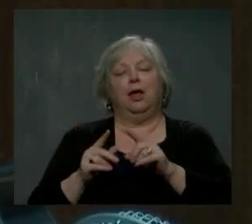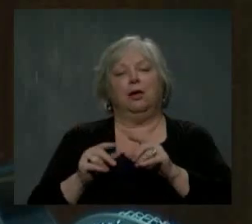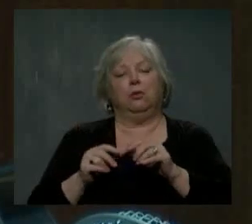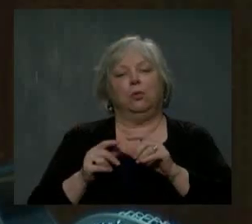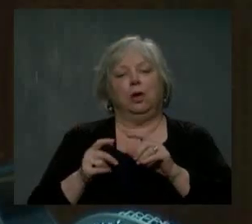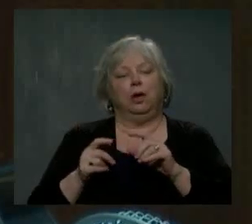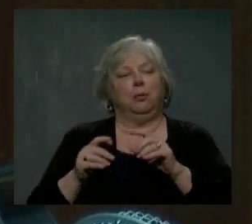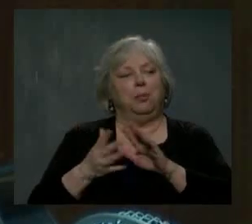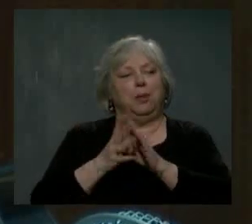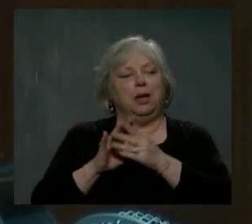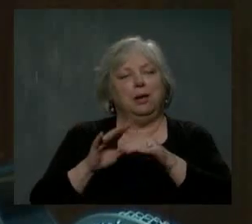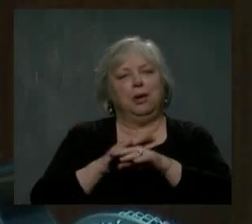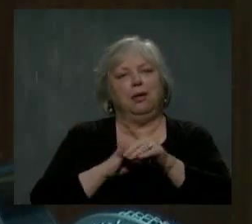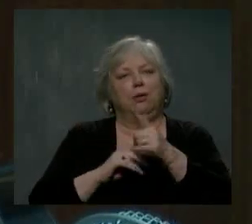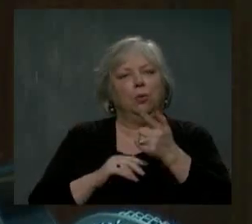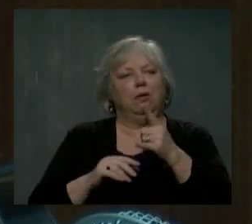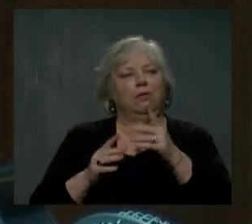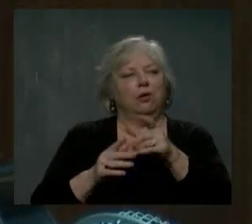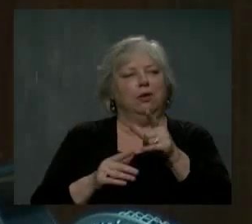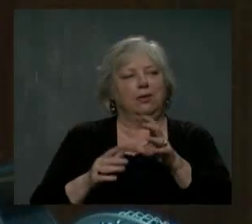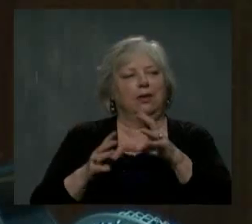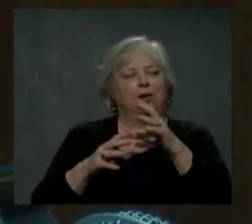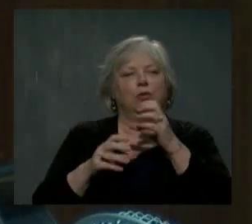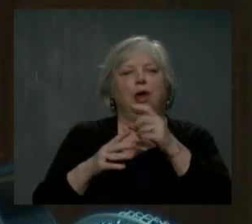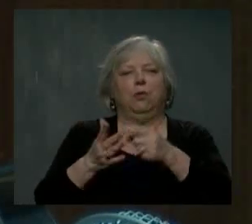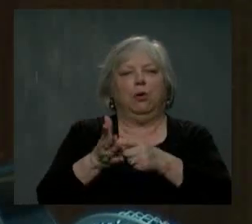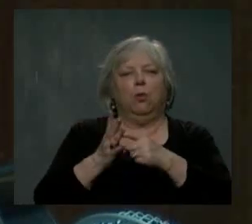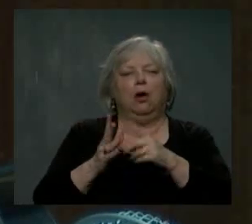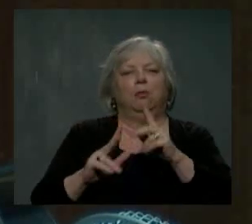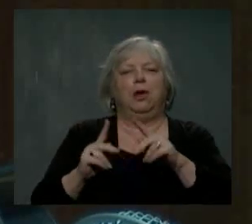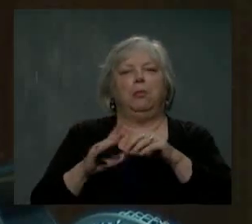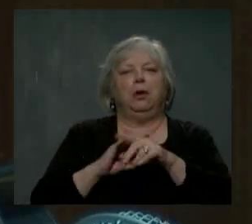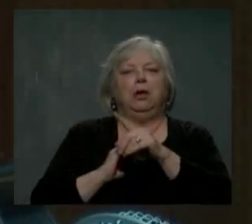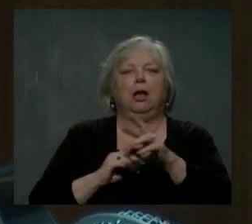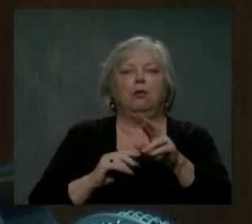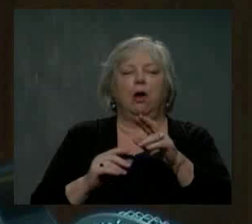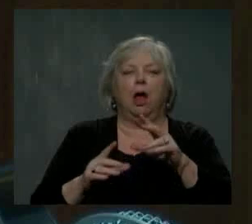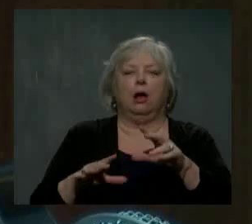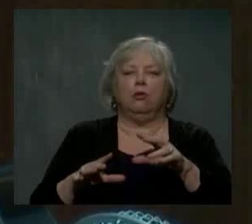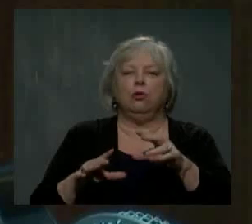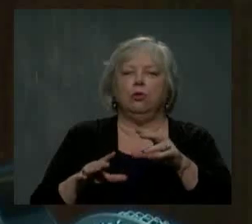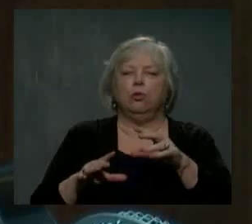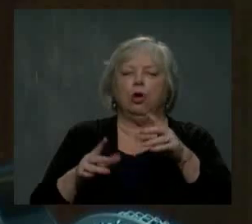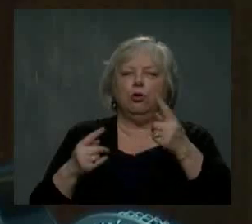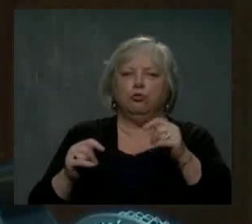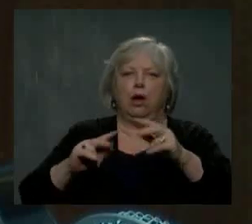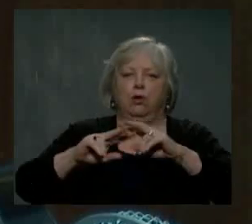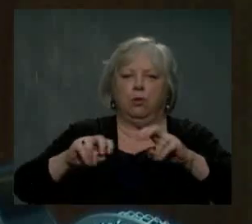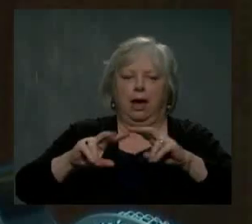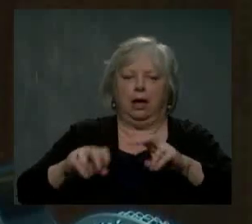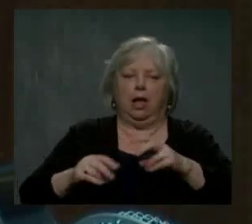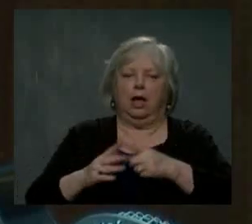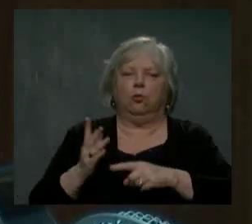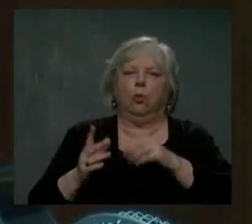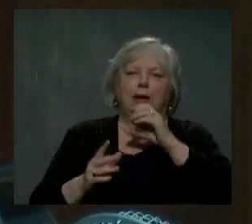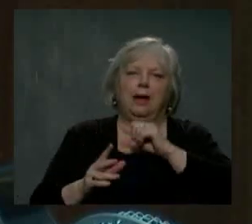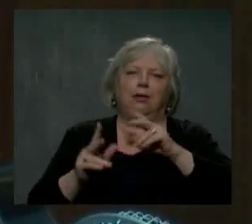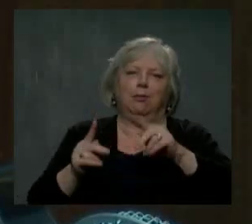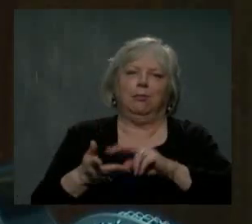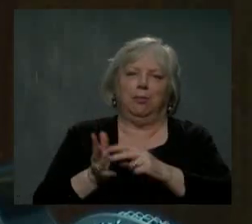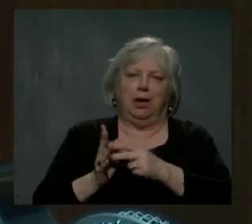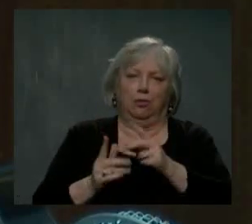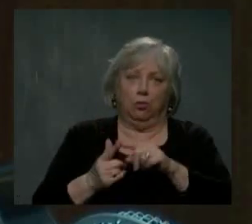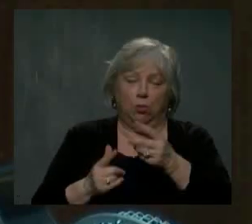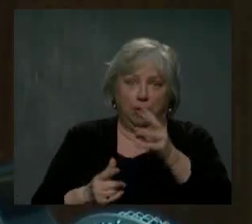demographic realities require people living in our city to take stock of what an aging person means to them. We as